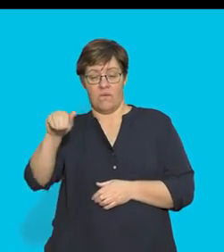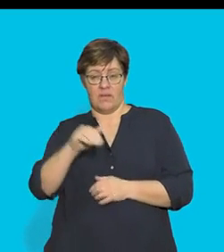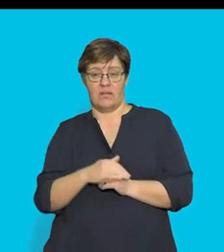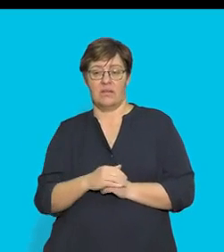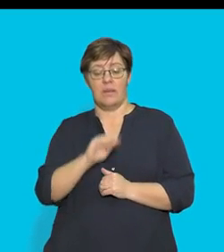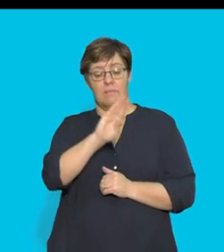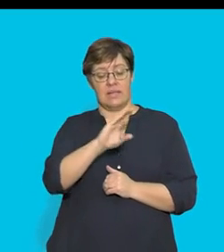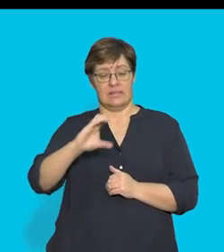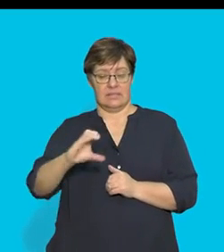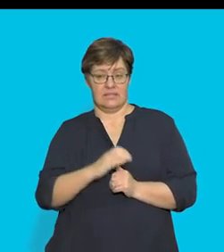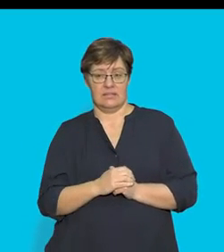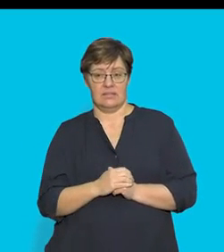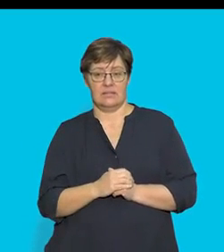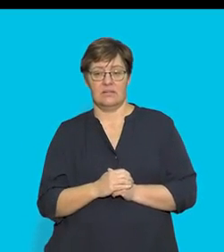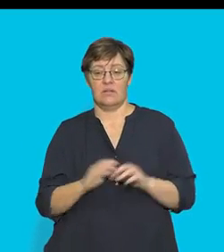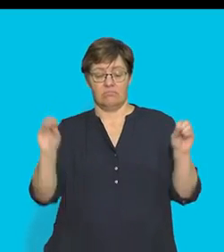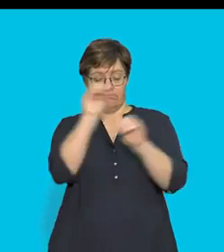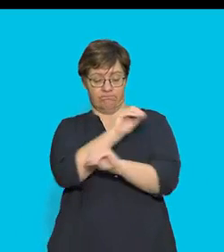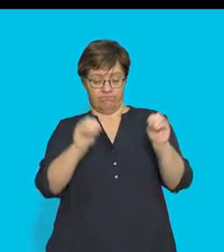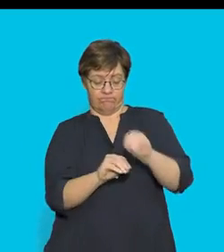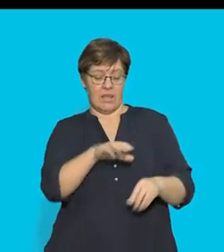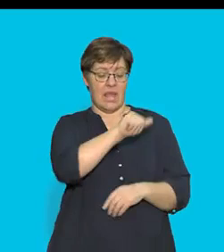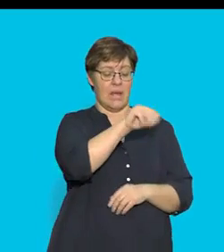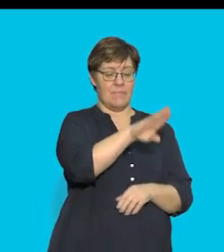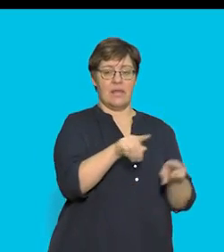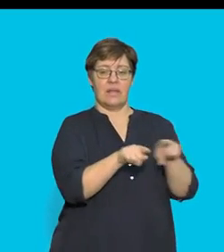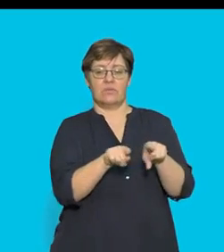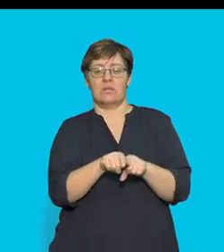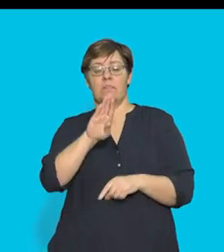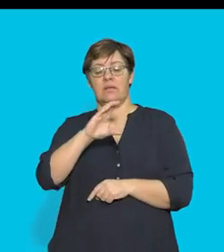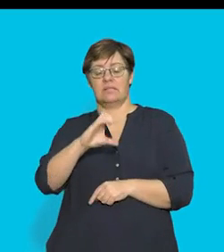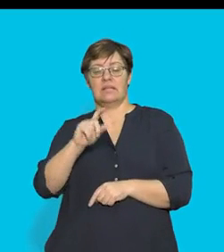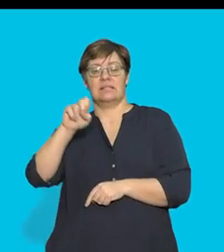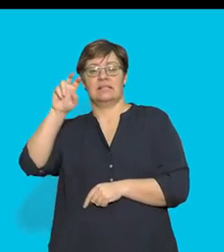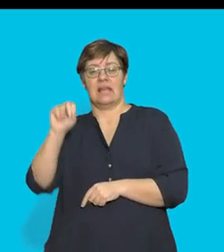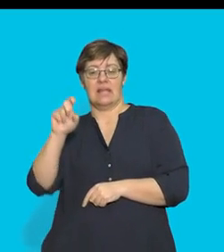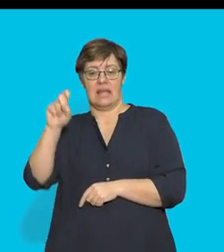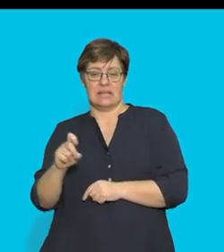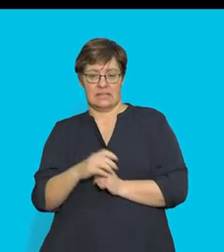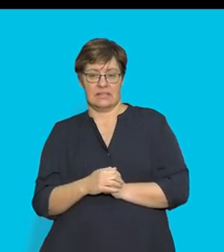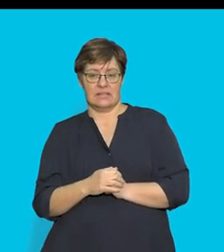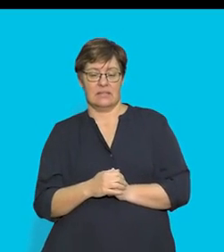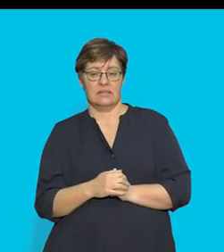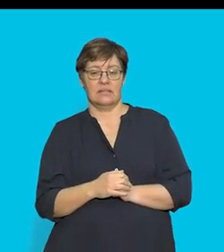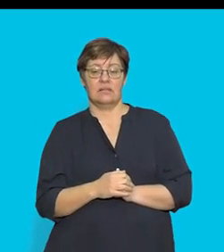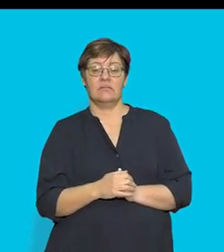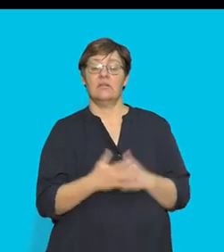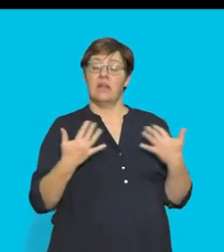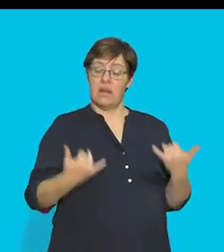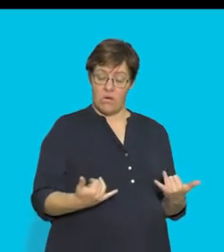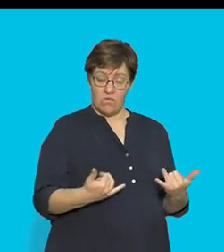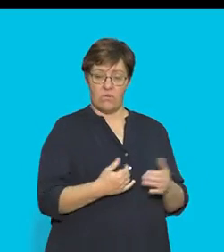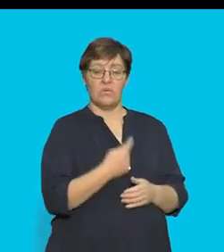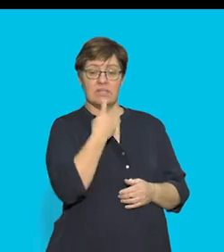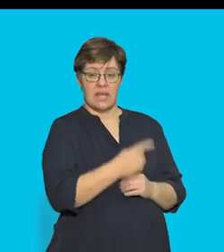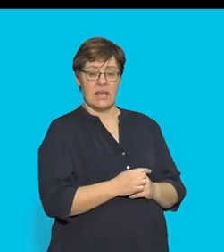BC. So rearranging that, AB is equal to BC times tan of X. Okay, and then we're now going to